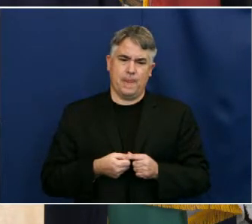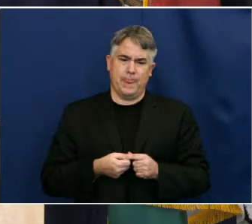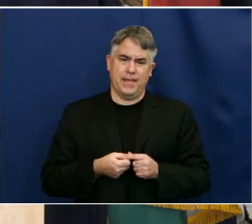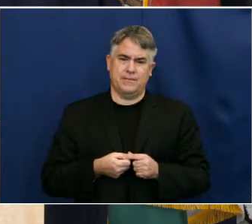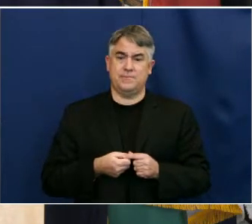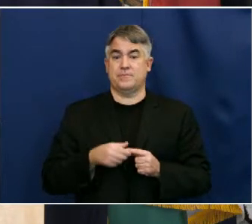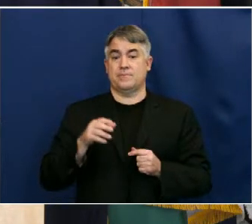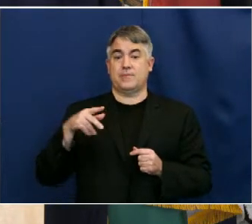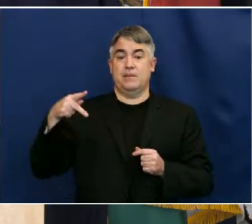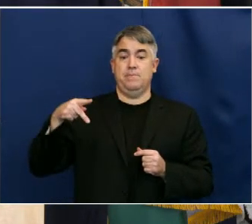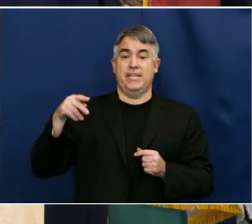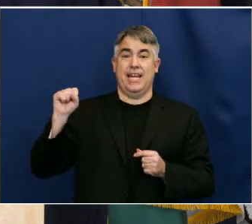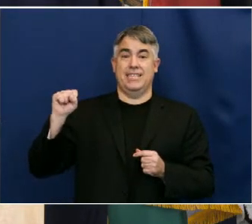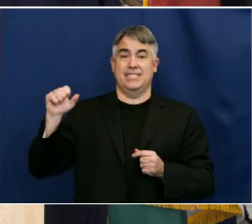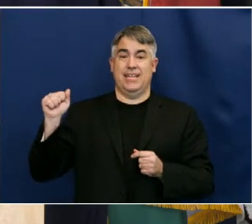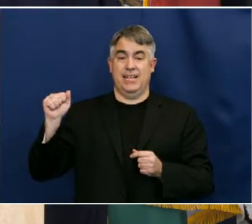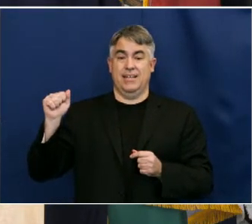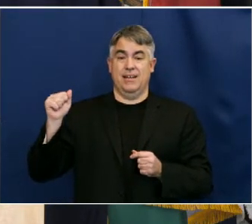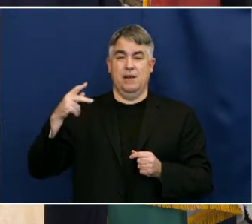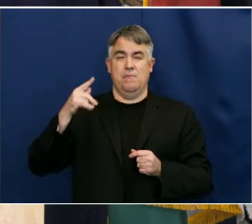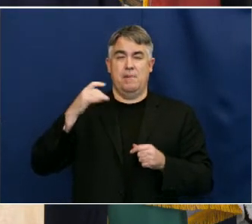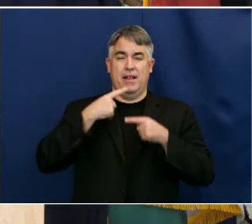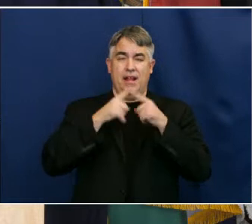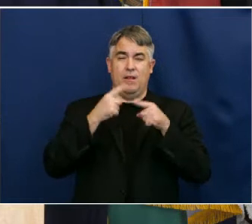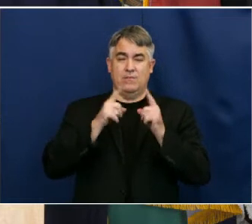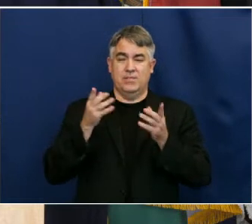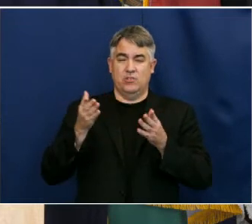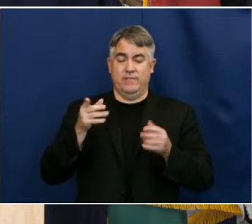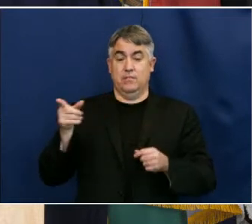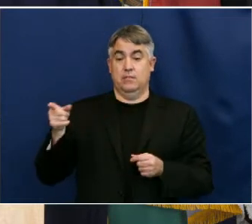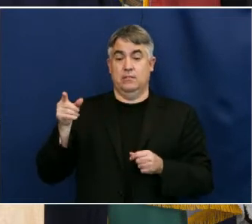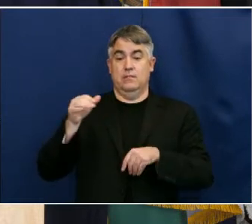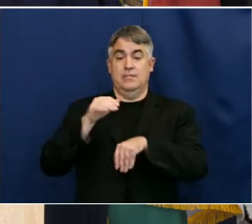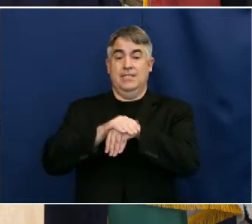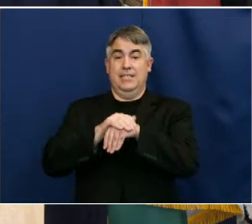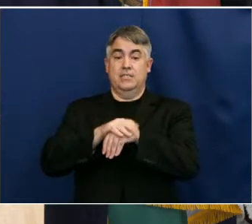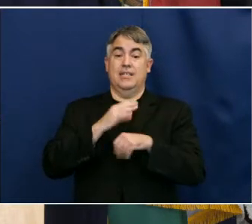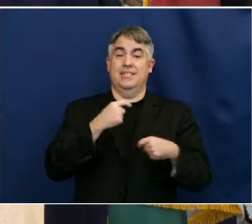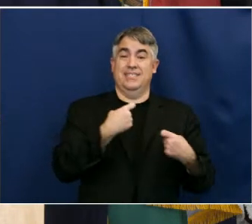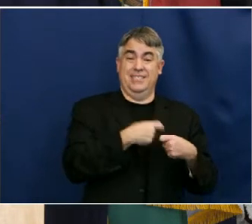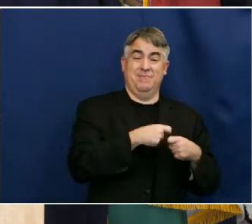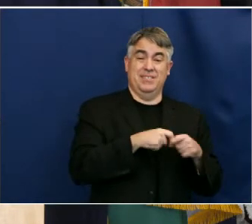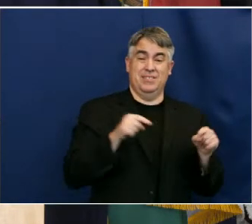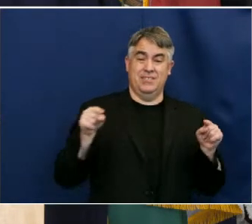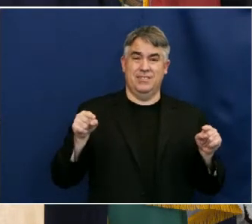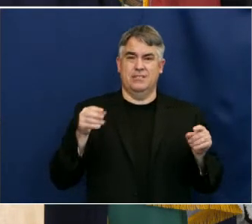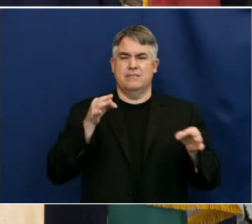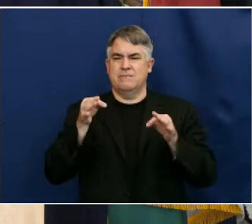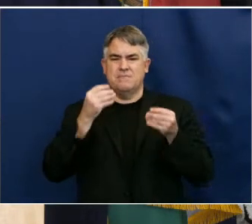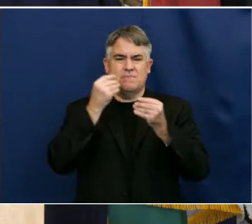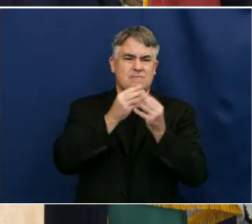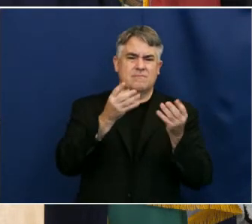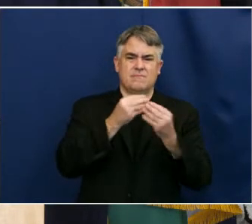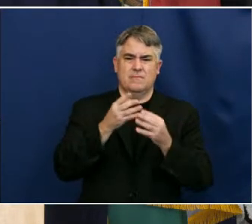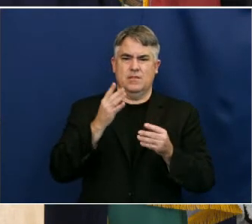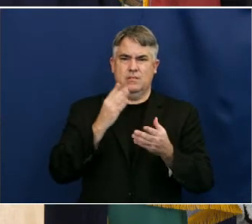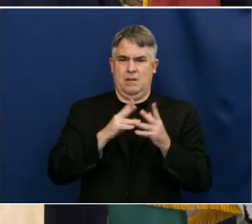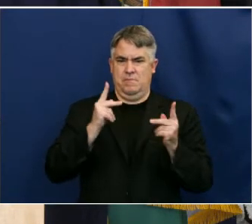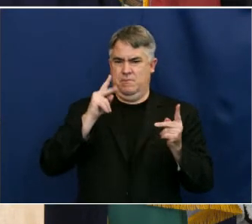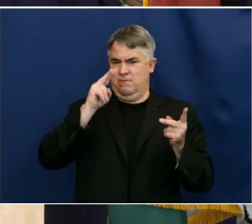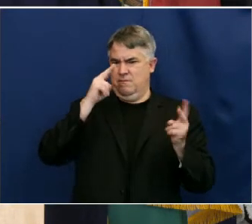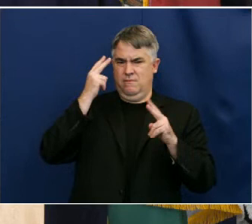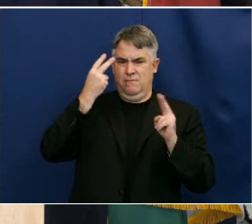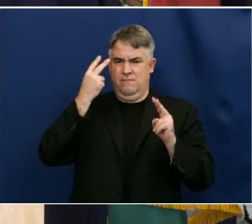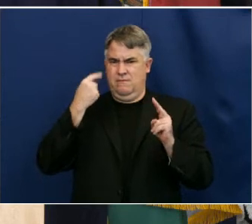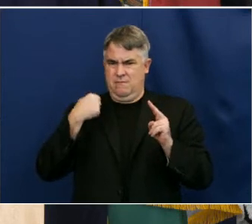are going out in English and Spanish, and particularly important because there's a lot of misinformation about vaccines and how important, and